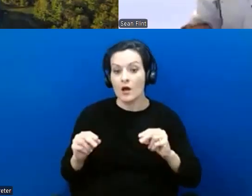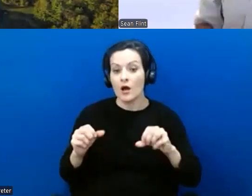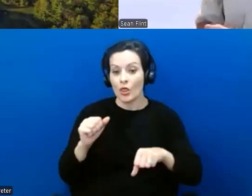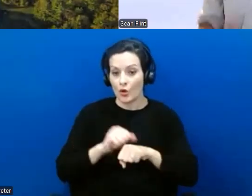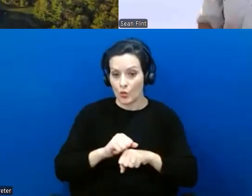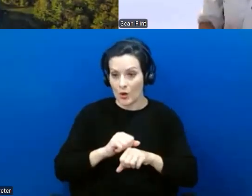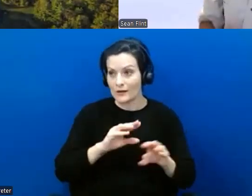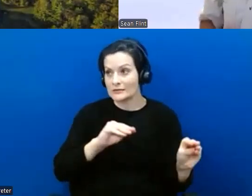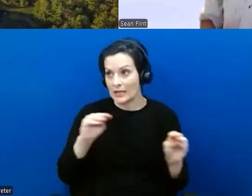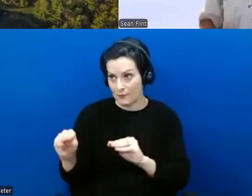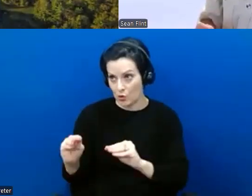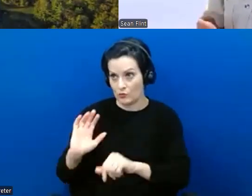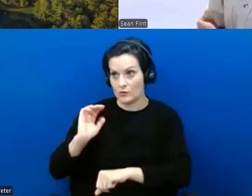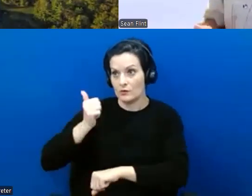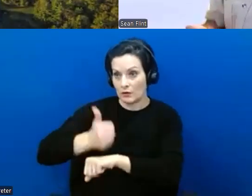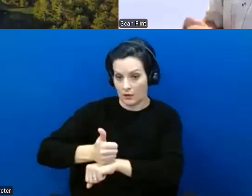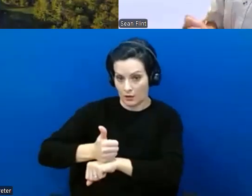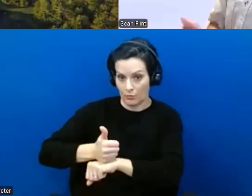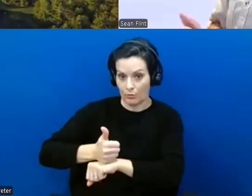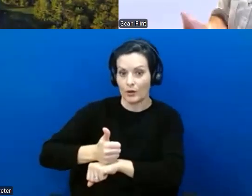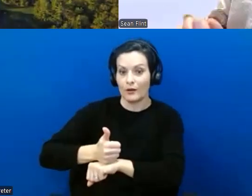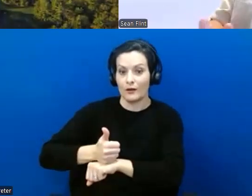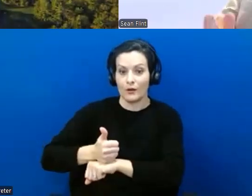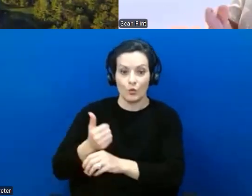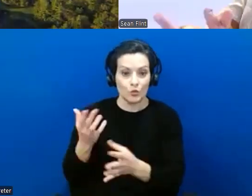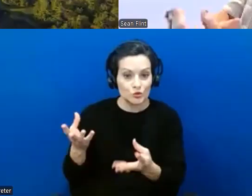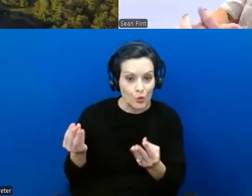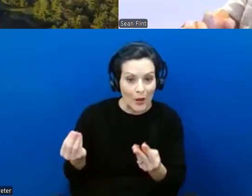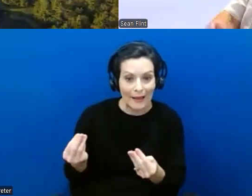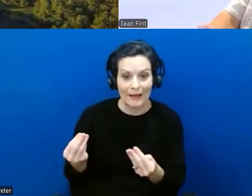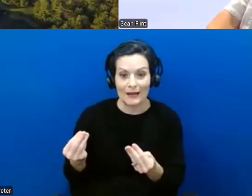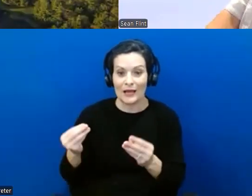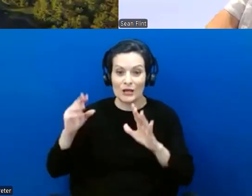set them, and were soaking wet because it rained all week.